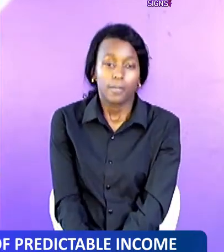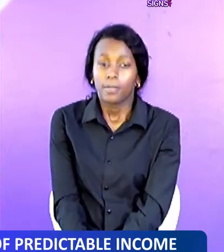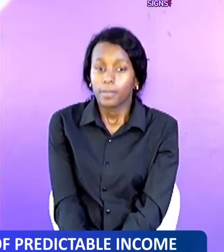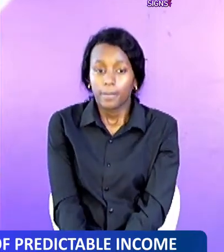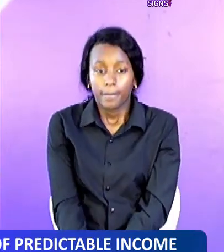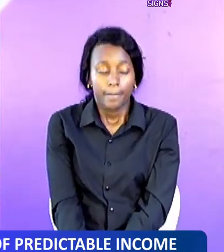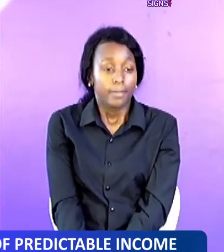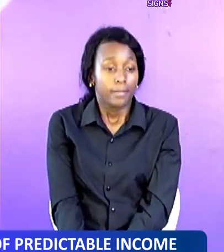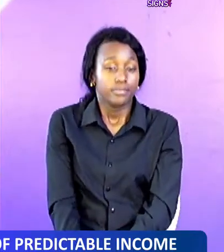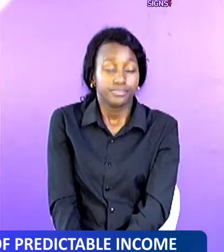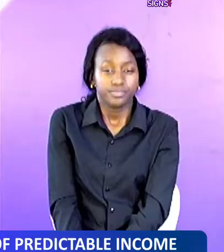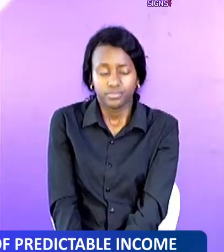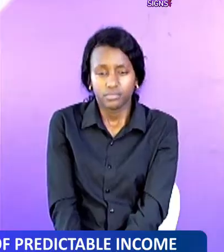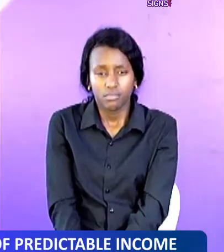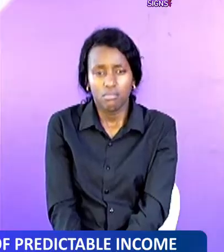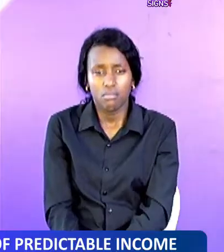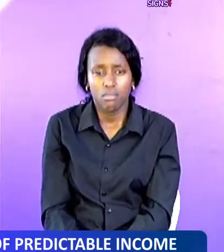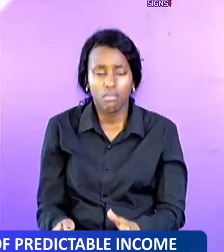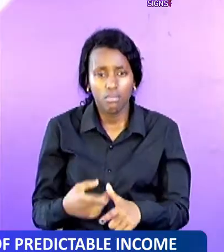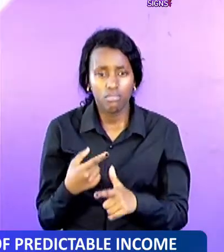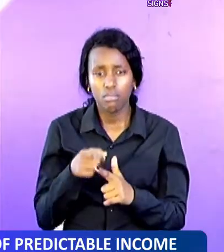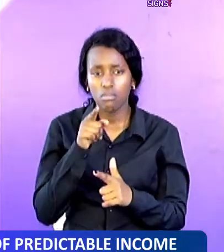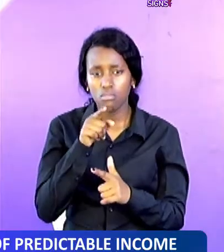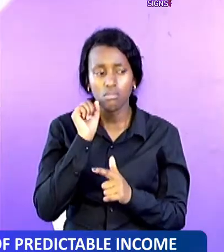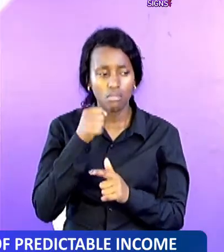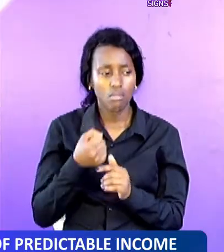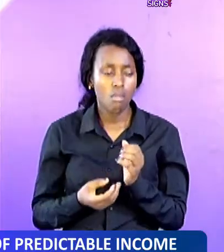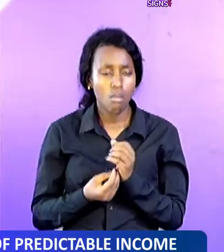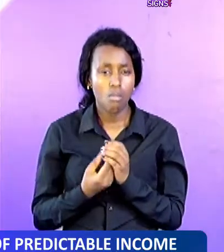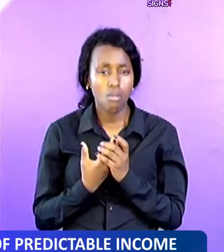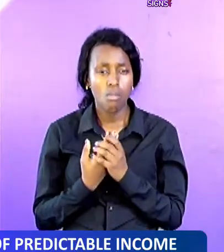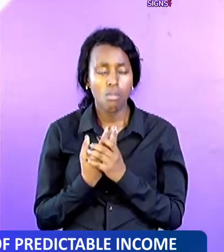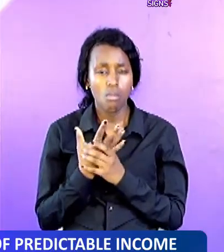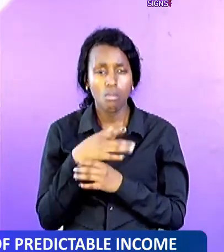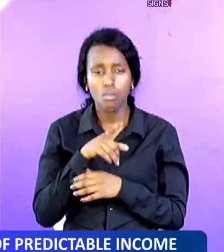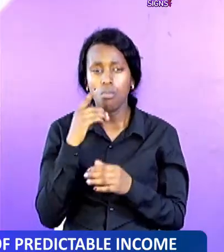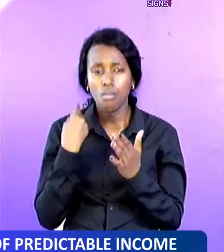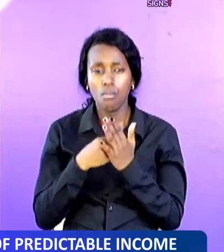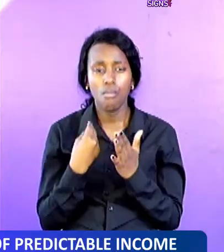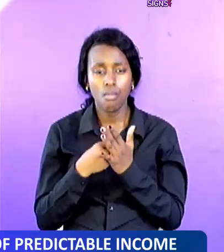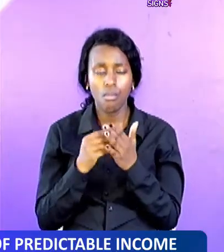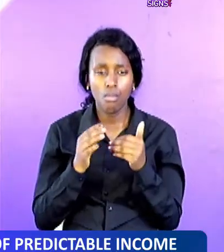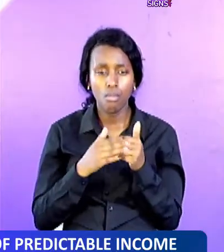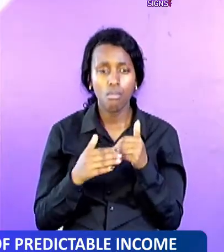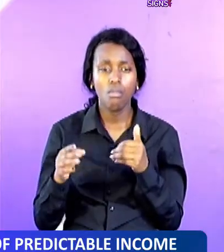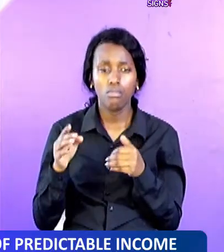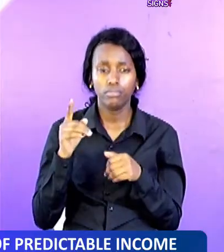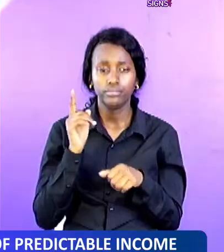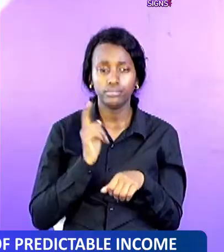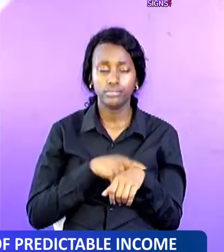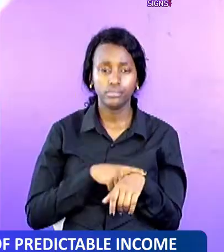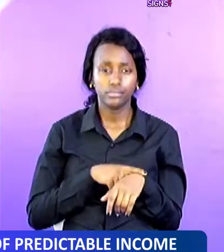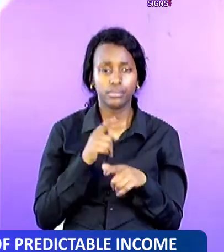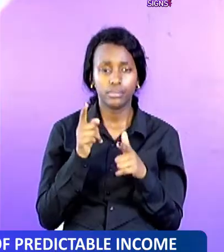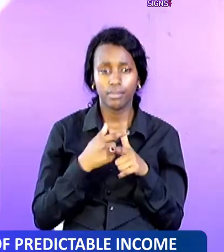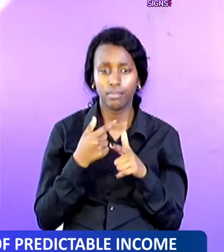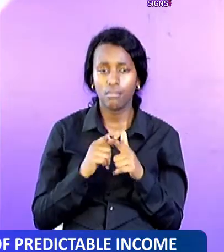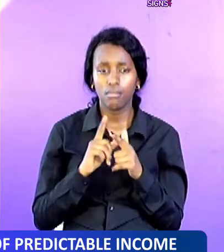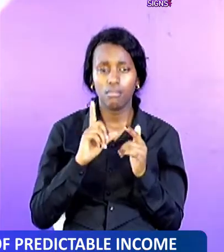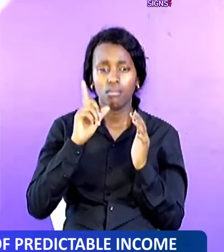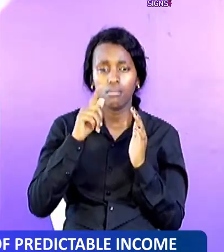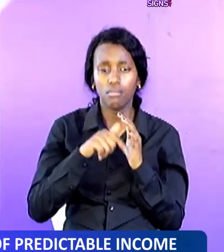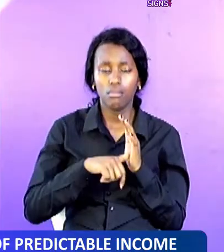growth. Grow, double, triple your money over time. Then as you get older, past 50, then you can now start thinking of